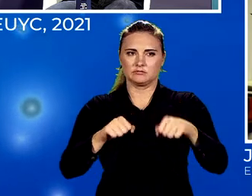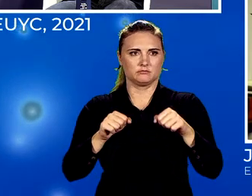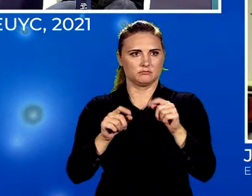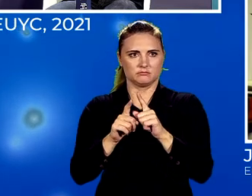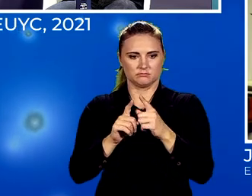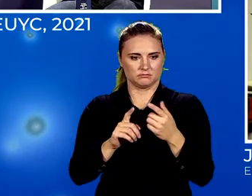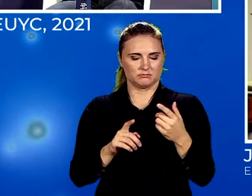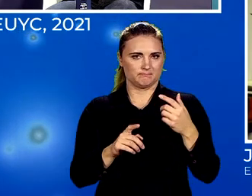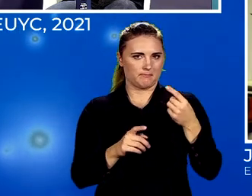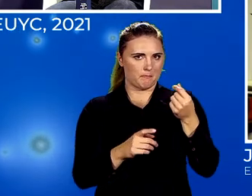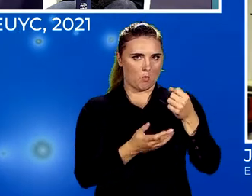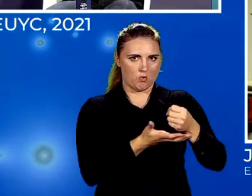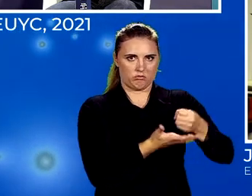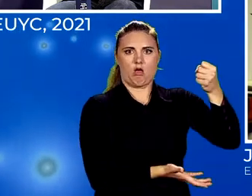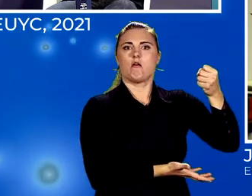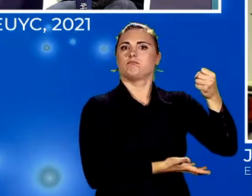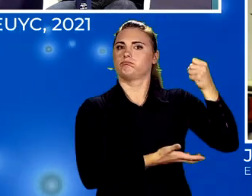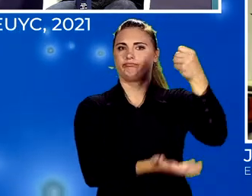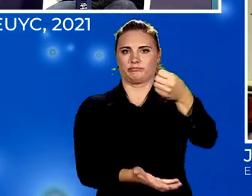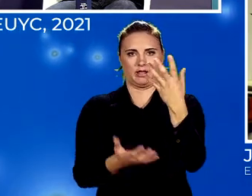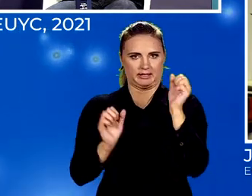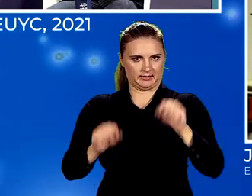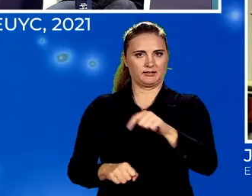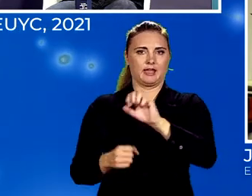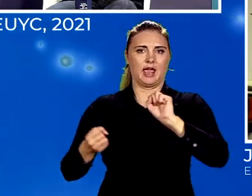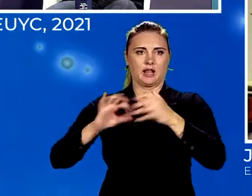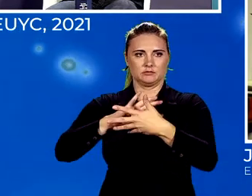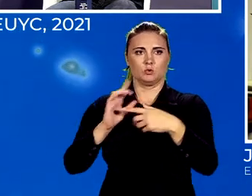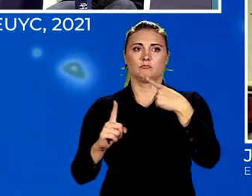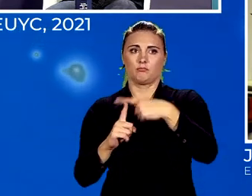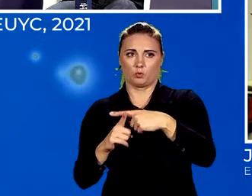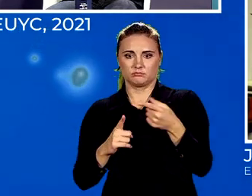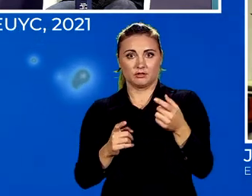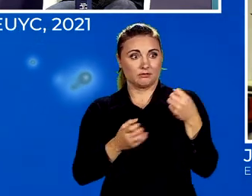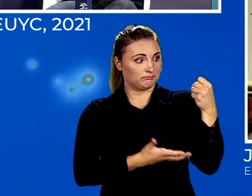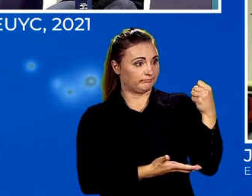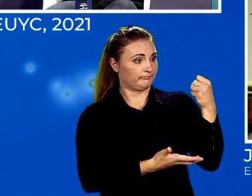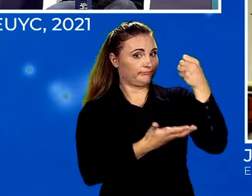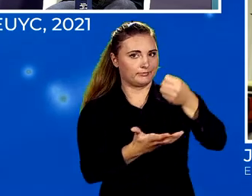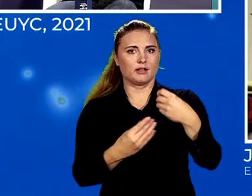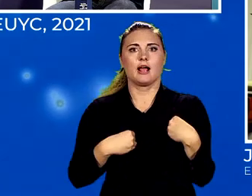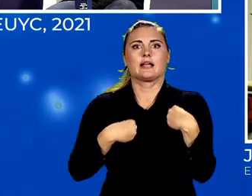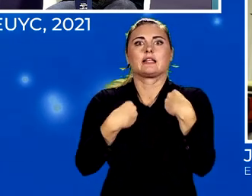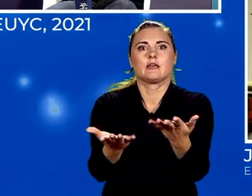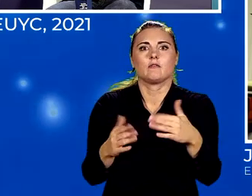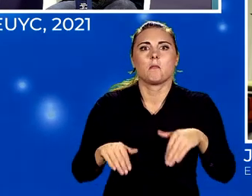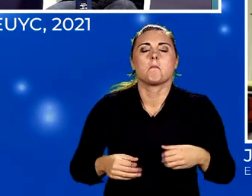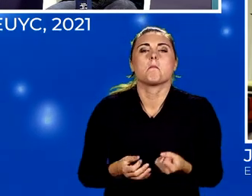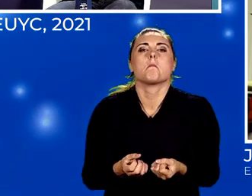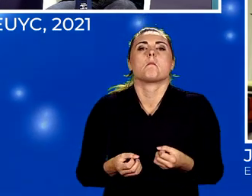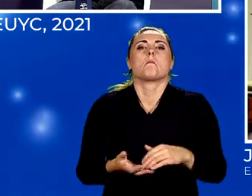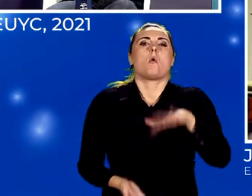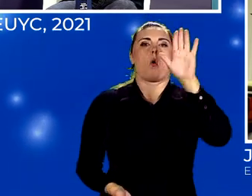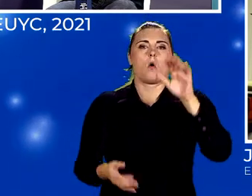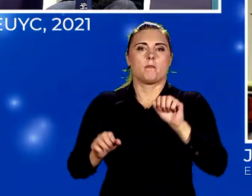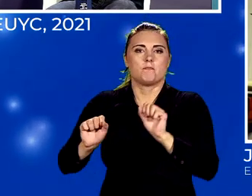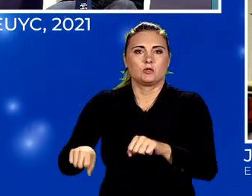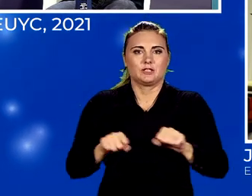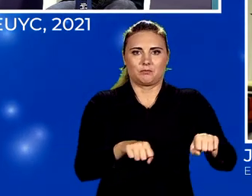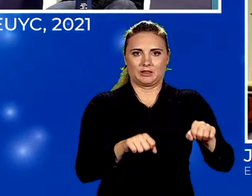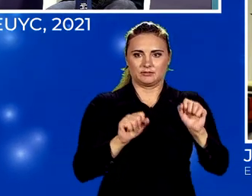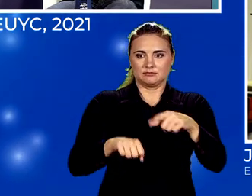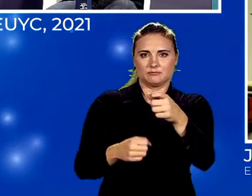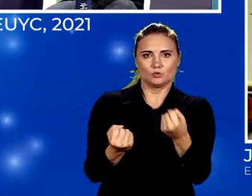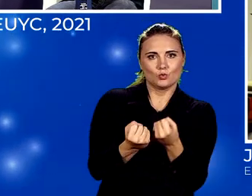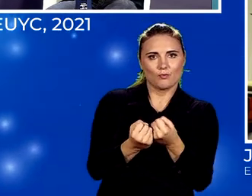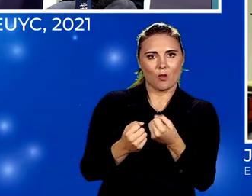that means a lot of opportunities to support concrete projects. In new thing in